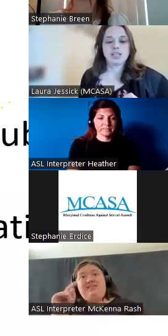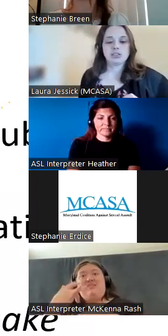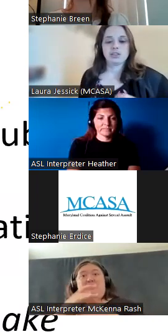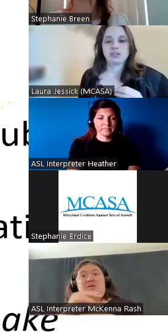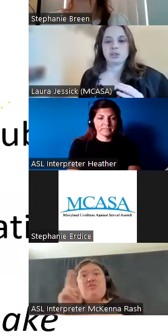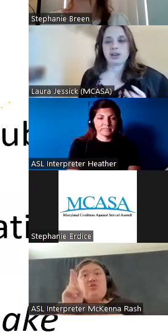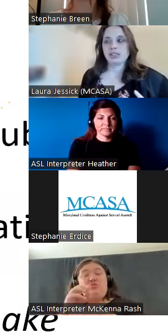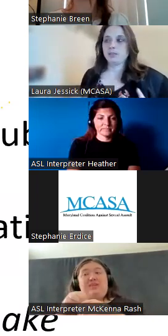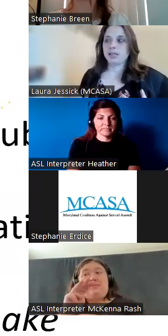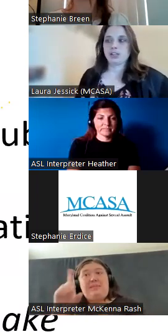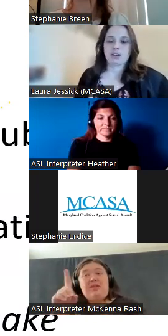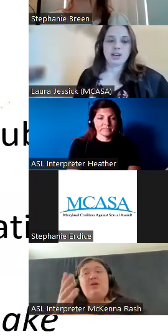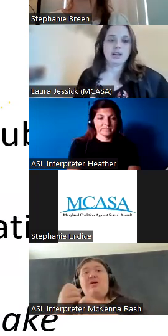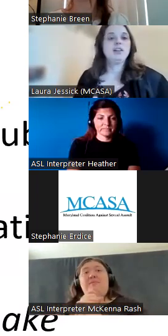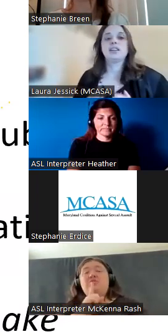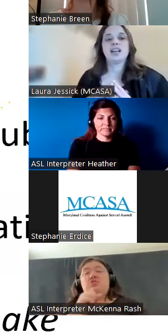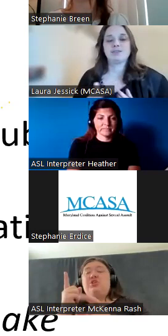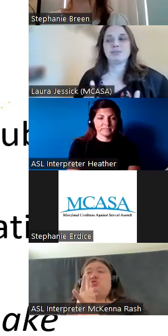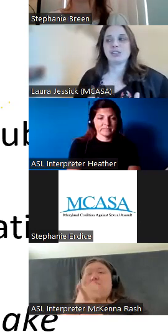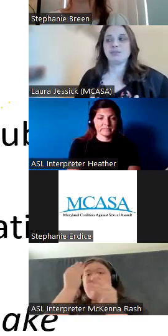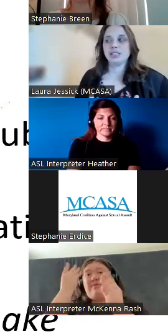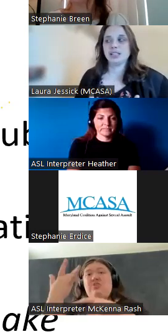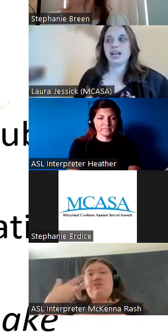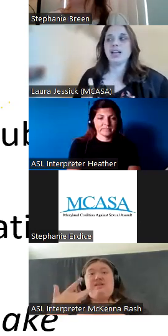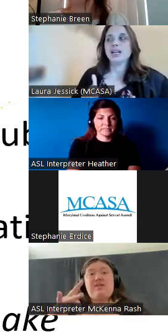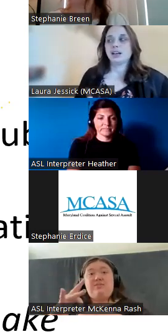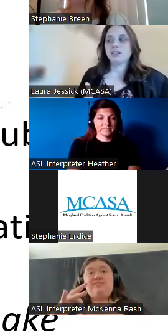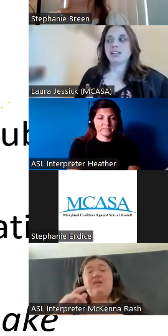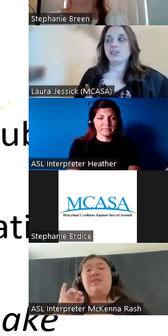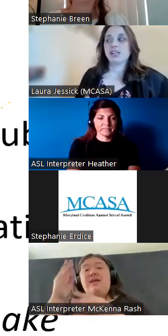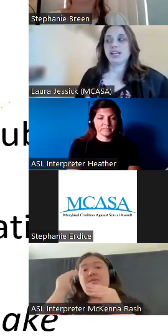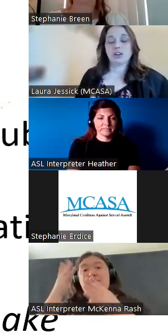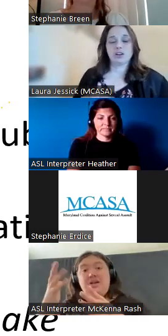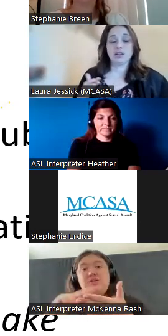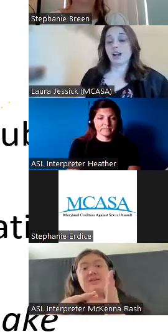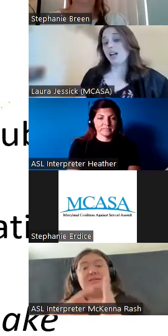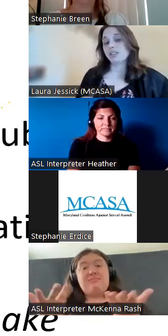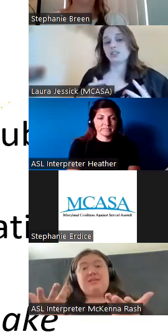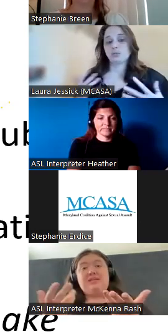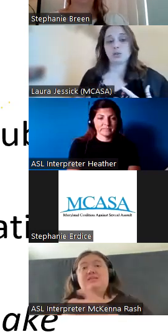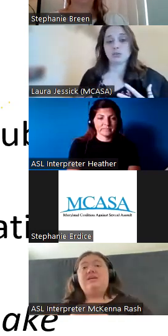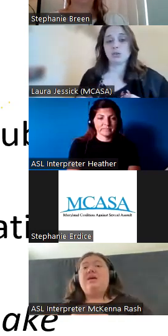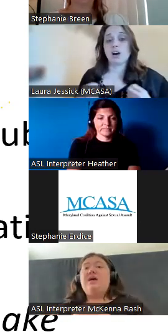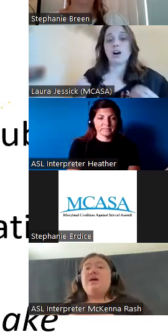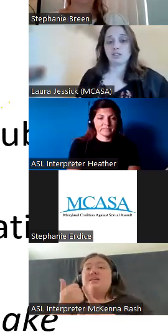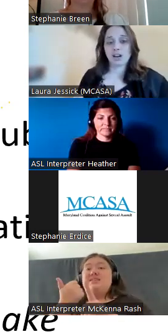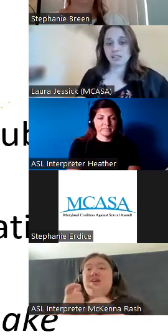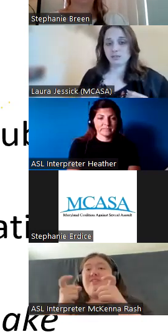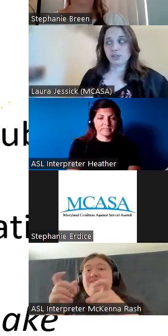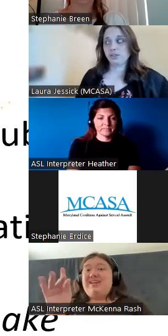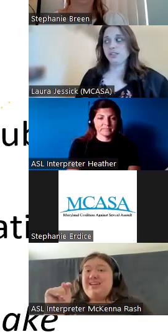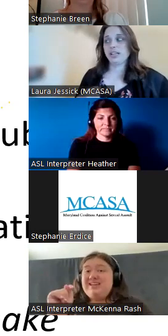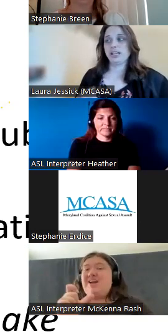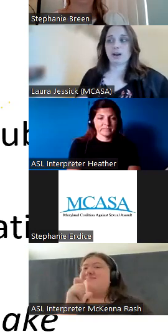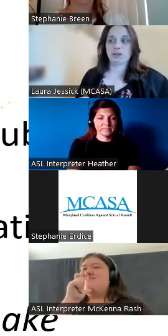we just want to make sure there's some correct information out there. That information being that self-administered kits are not, quote unquote, authorized